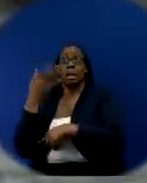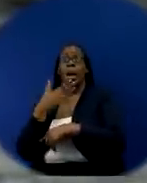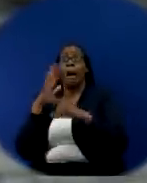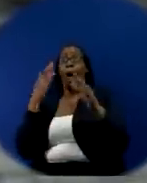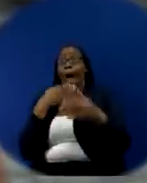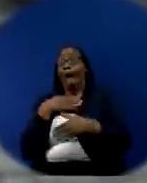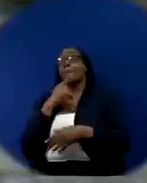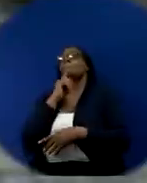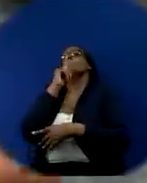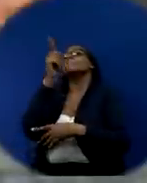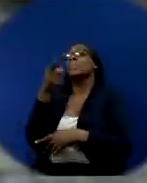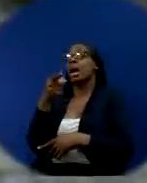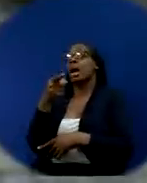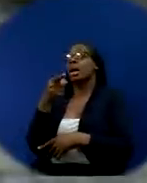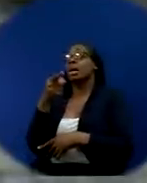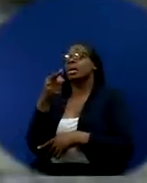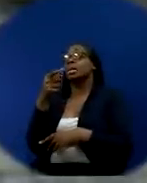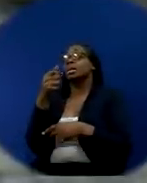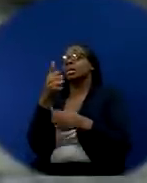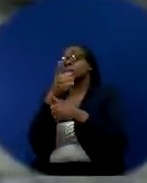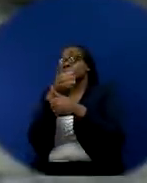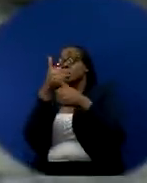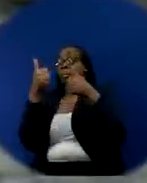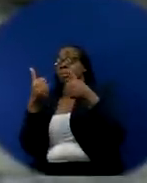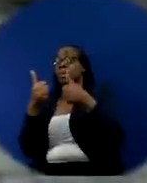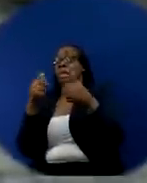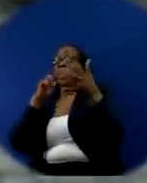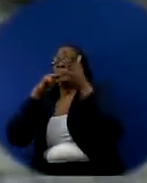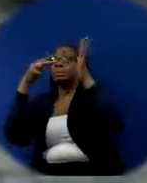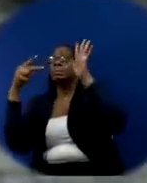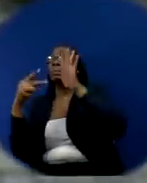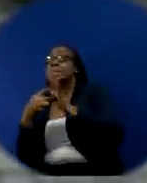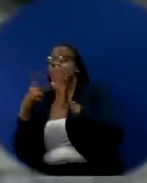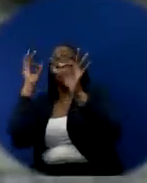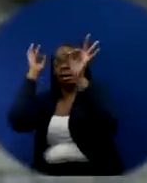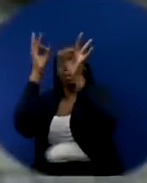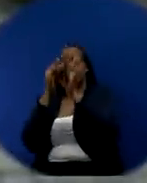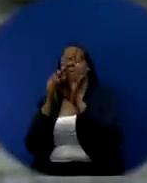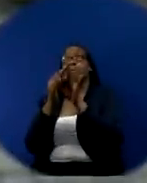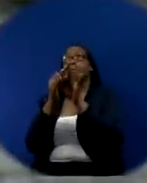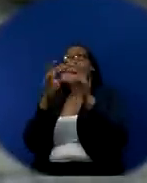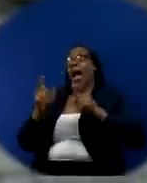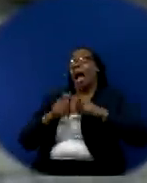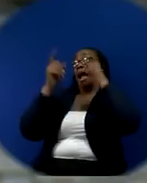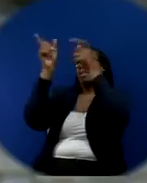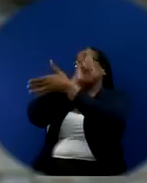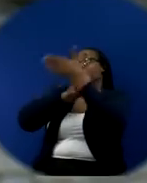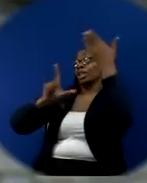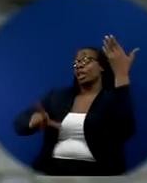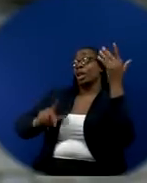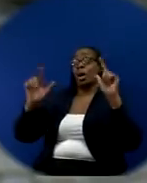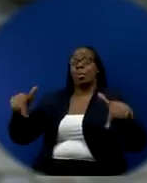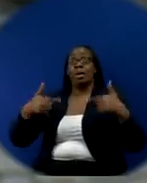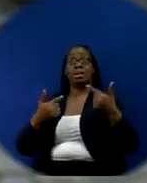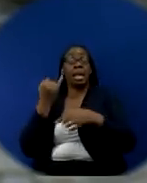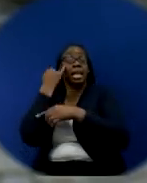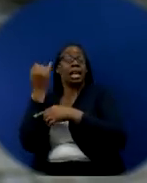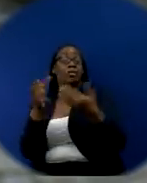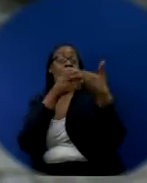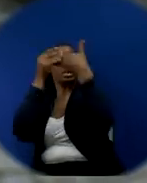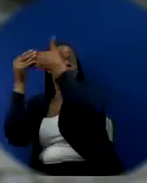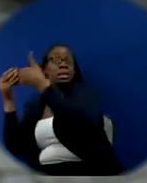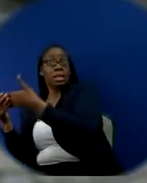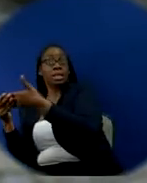profession is rooted in my profession of faith. I gave the Lord my life, and the Lord said, if you let me lead you and guide